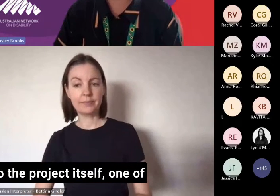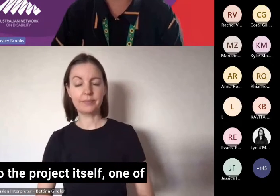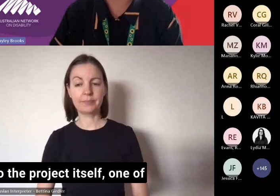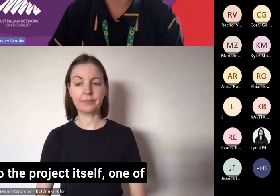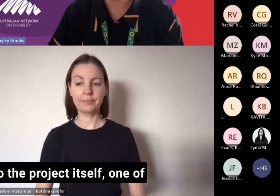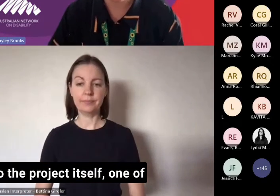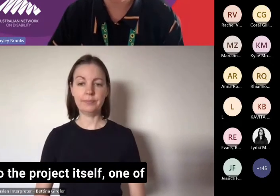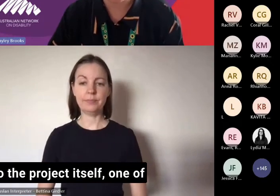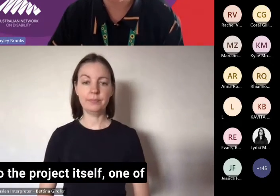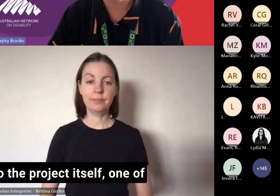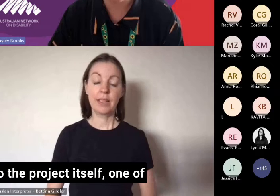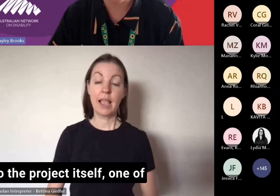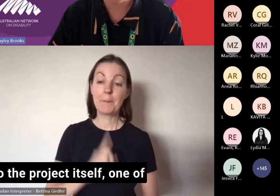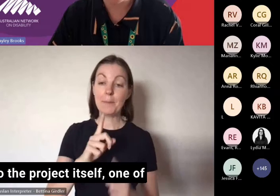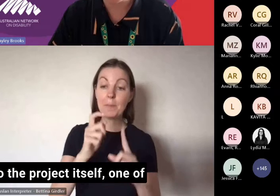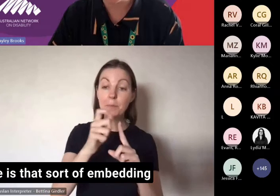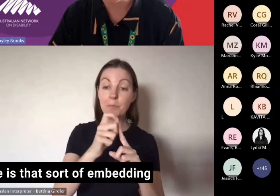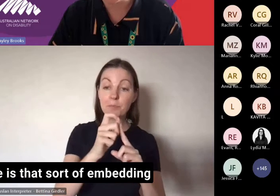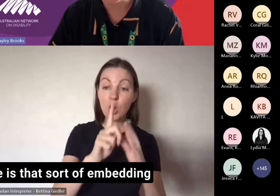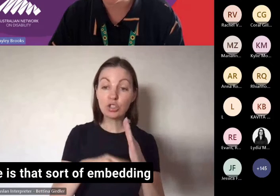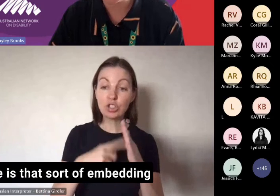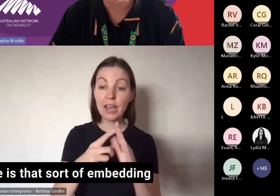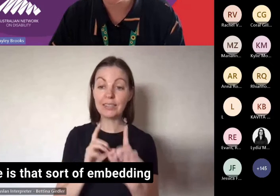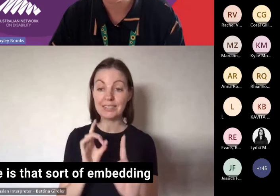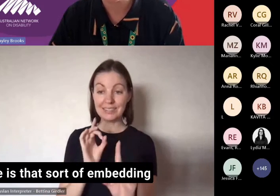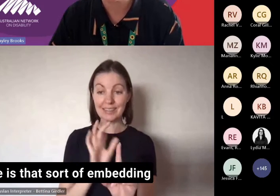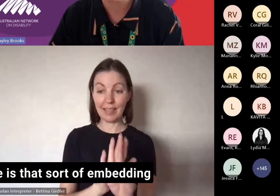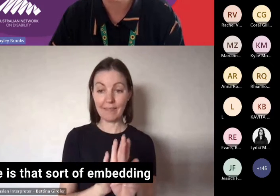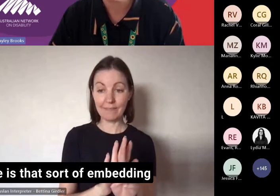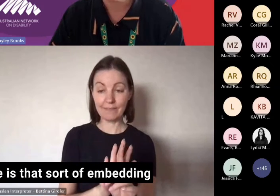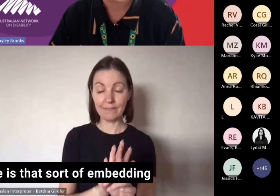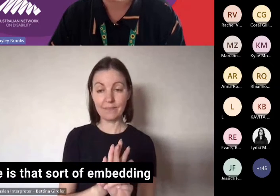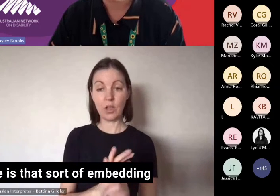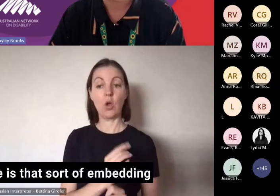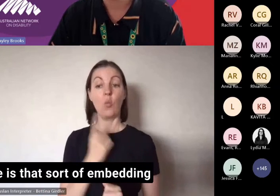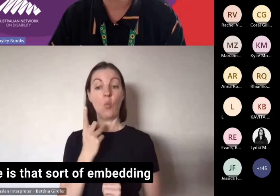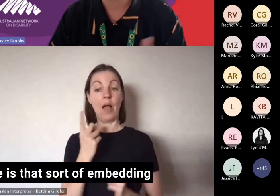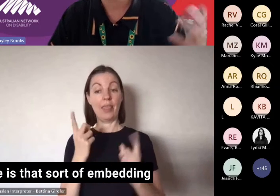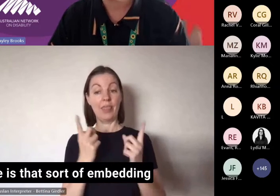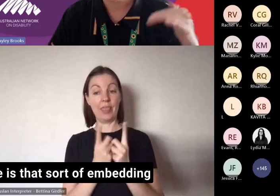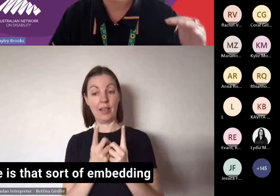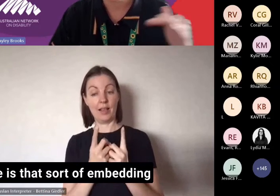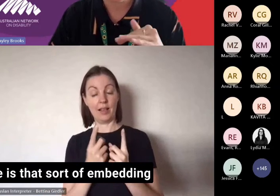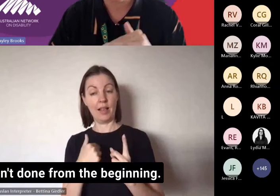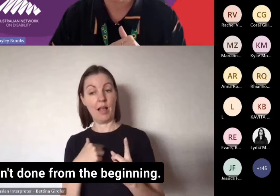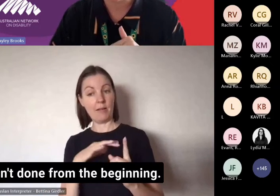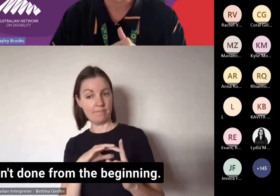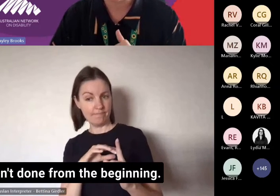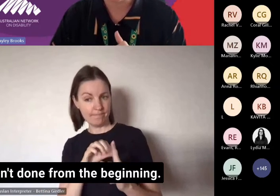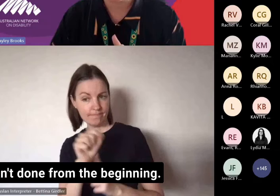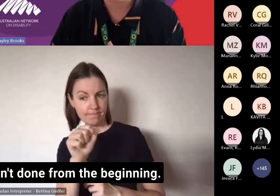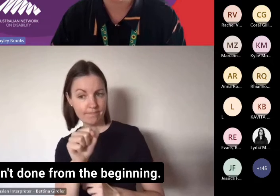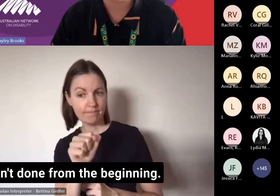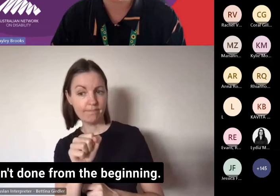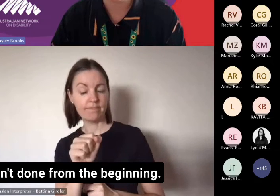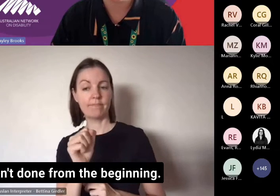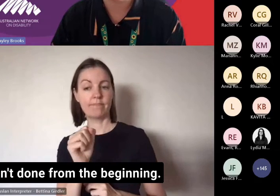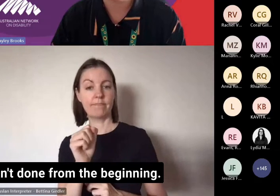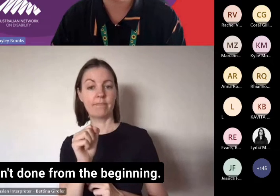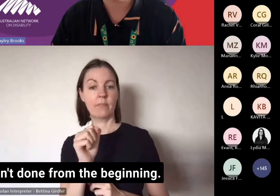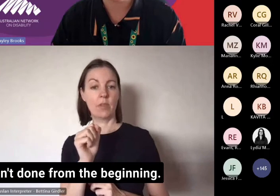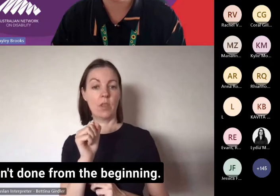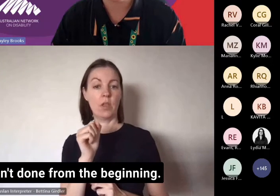project itself, one of the things I noticed is that sort of embedding that accessibility isn't